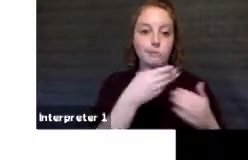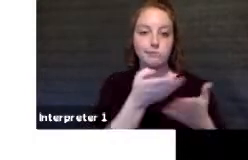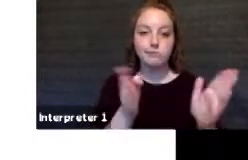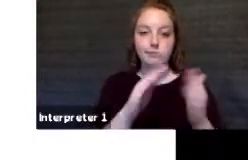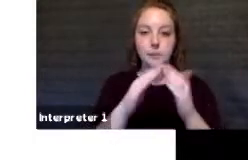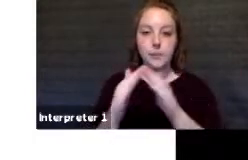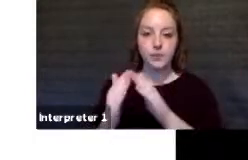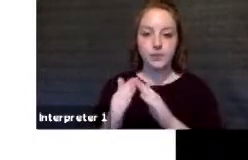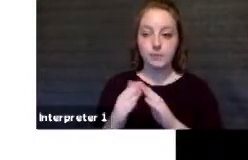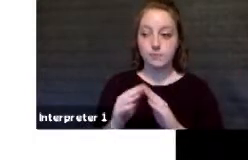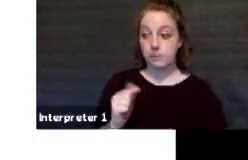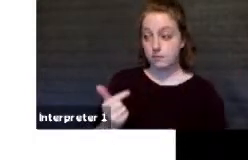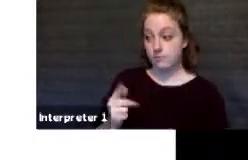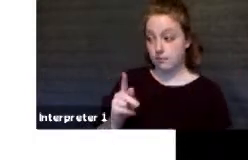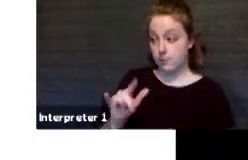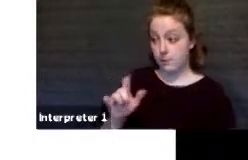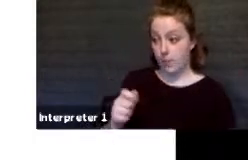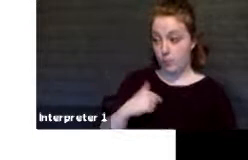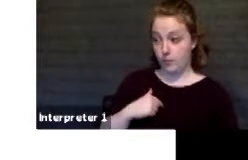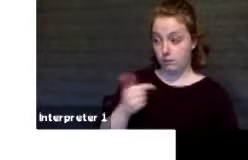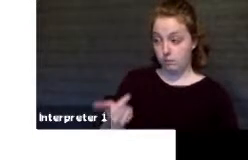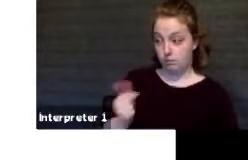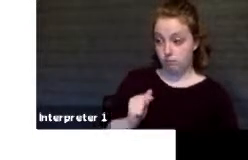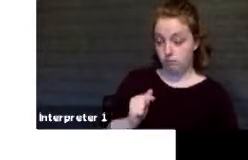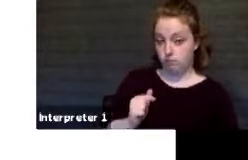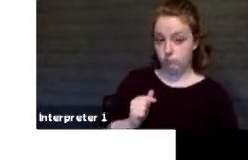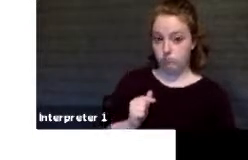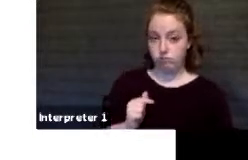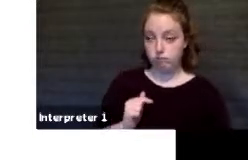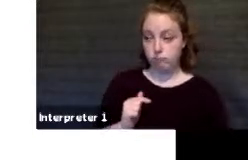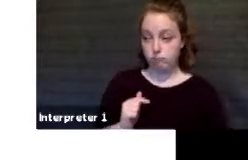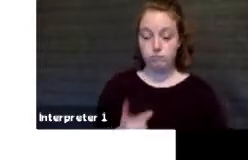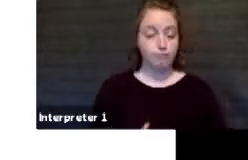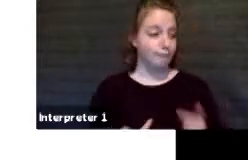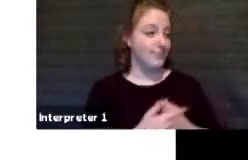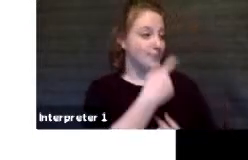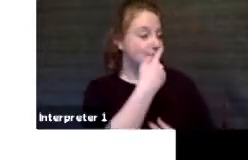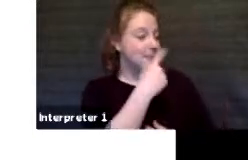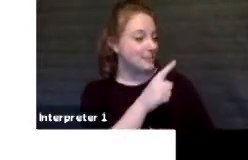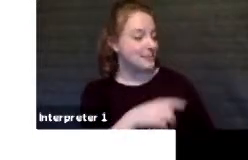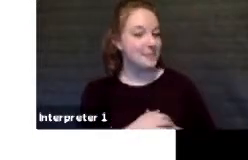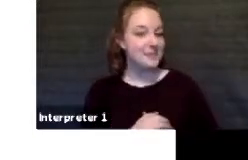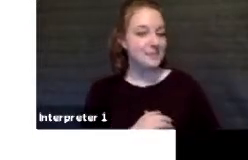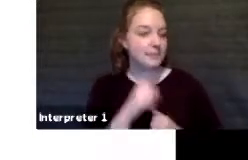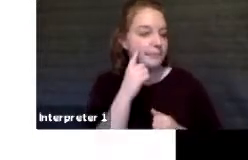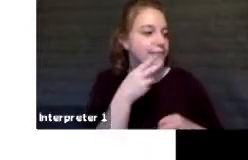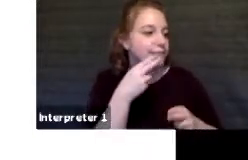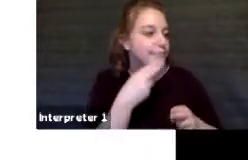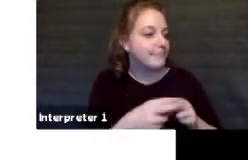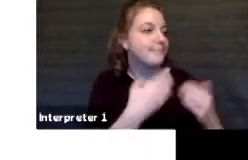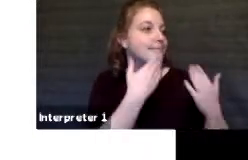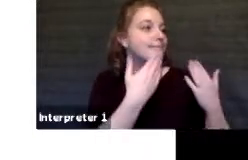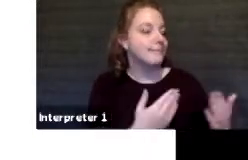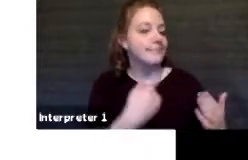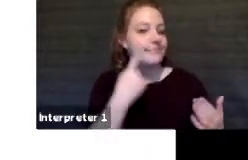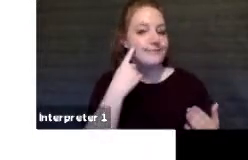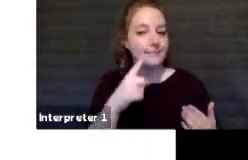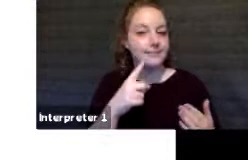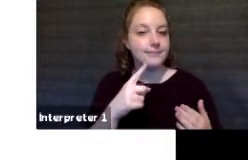from here or you want me to address these? No, I'm happy to take it from here for a second, Jared. And thank you for